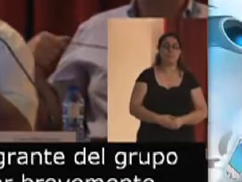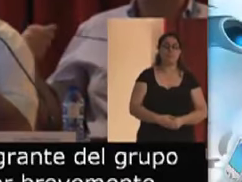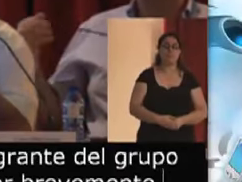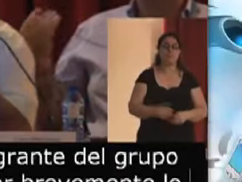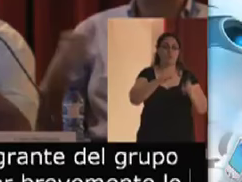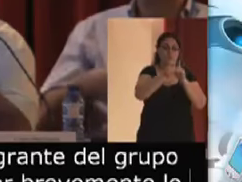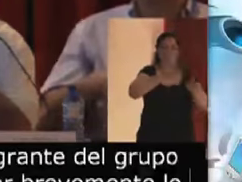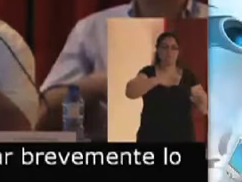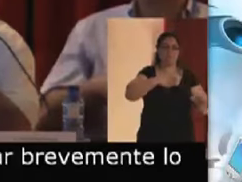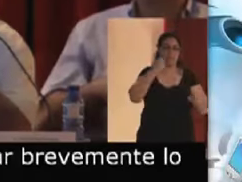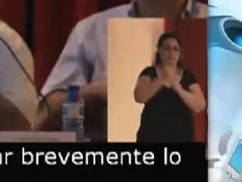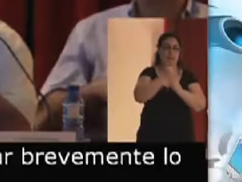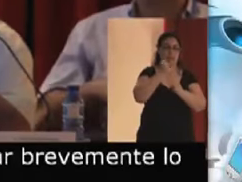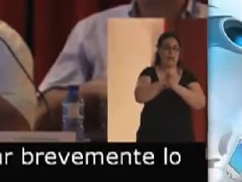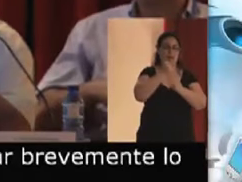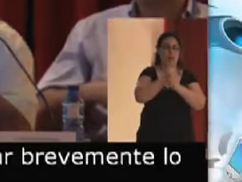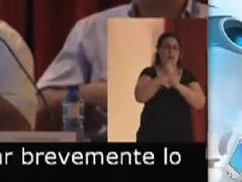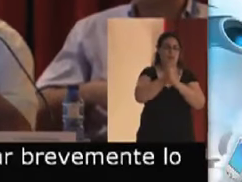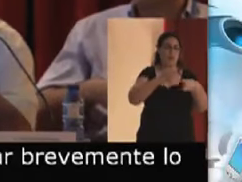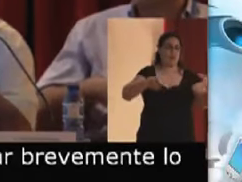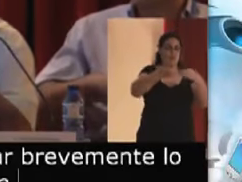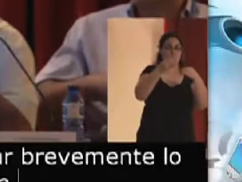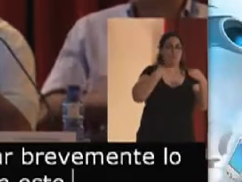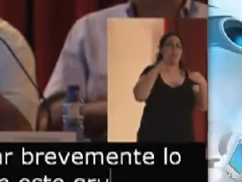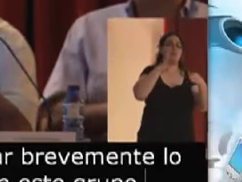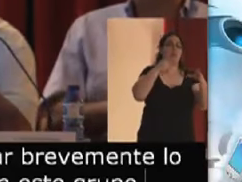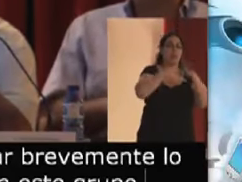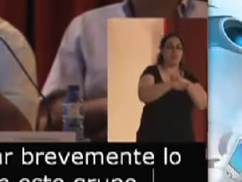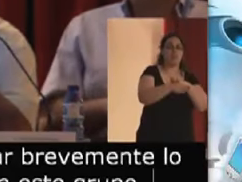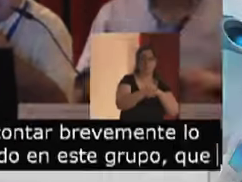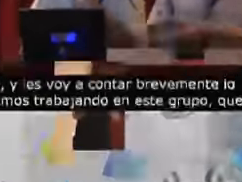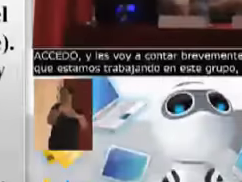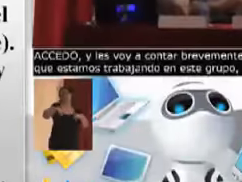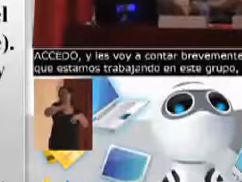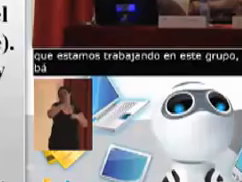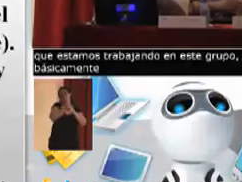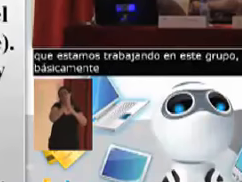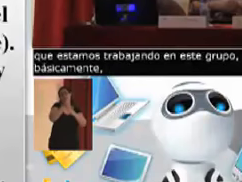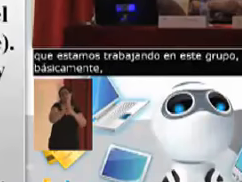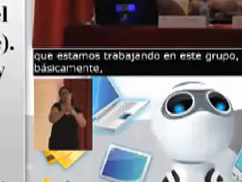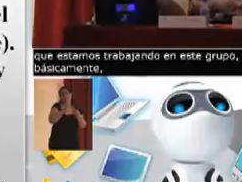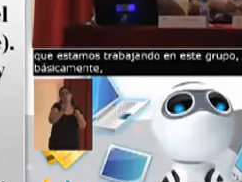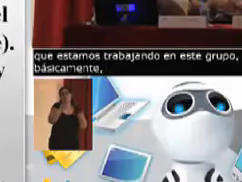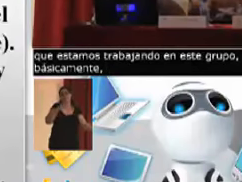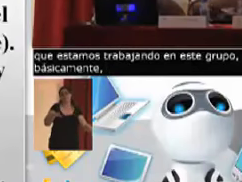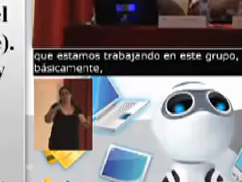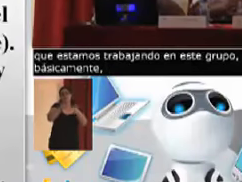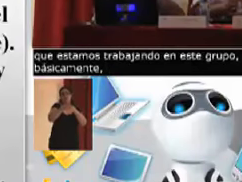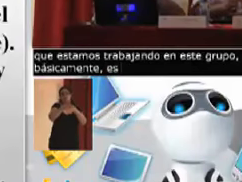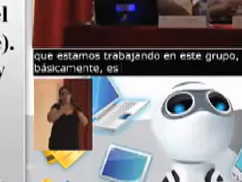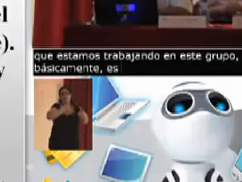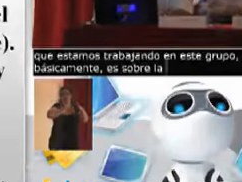briefly explain what the group is working on. It's